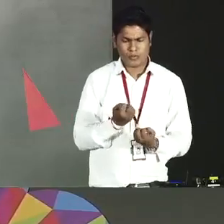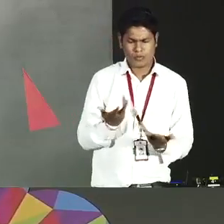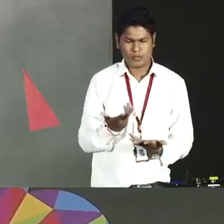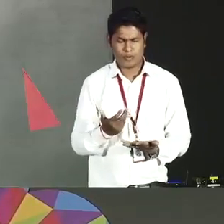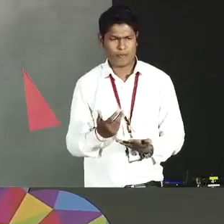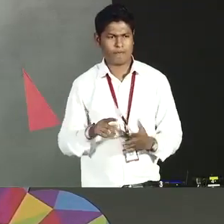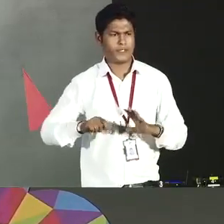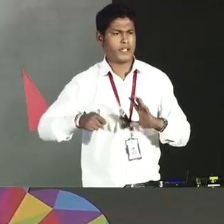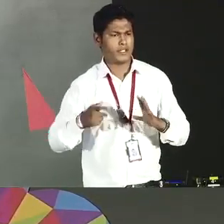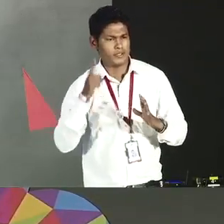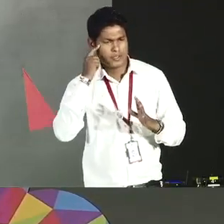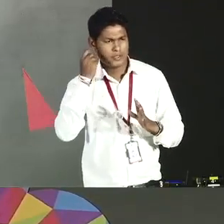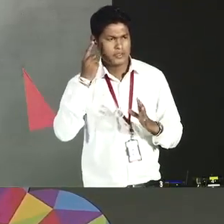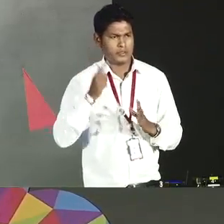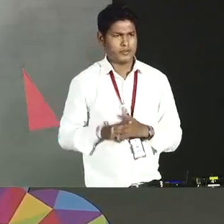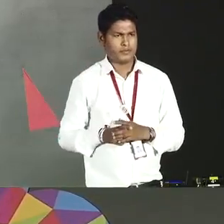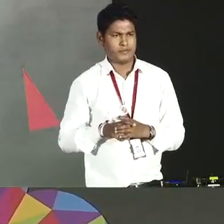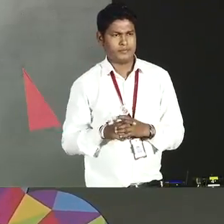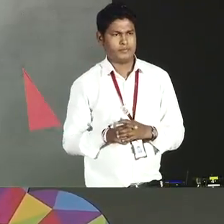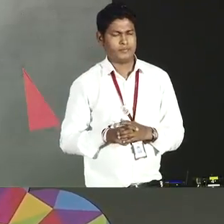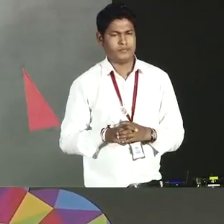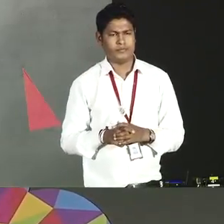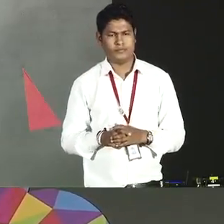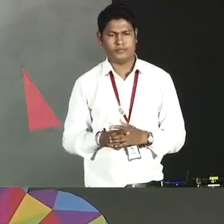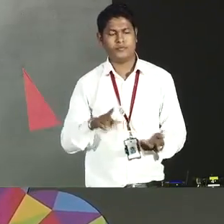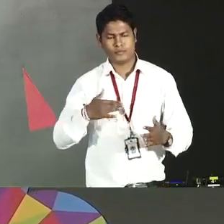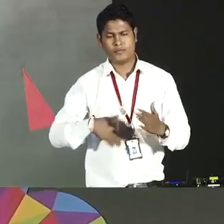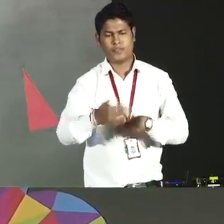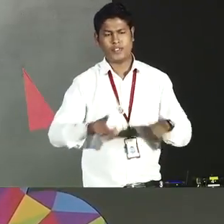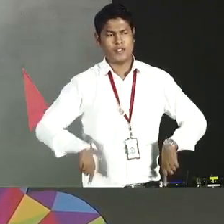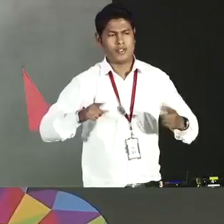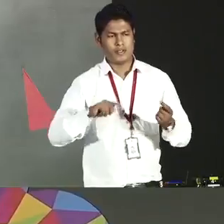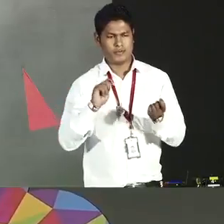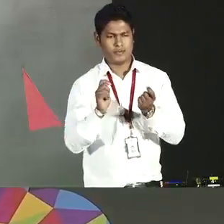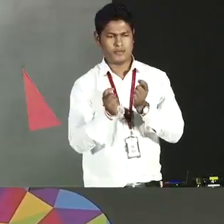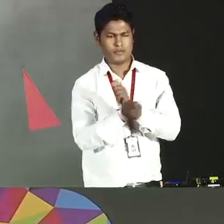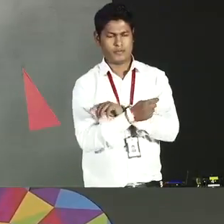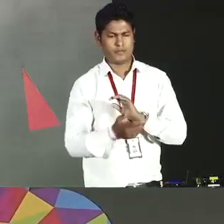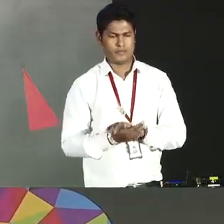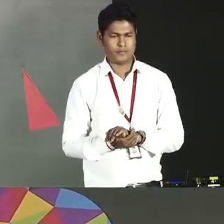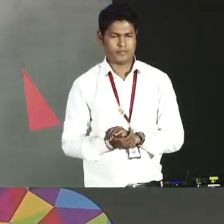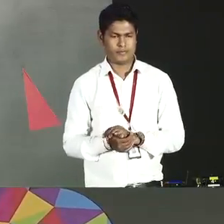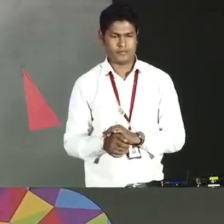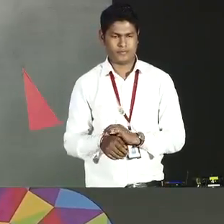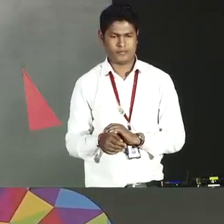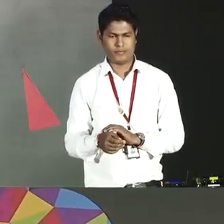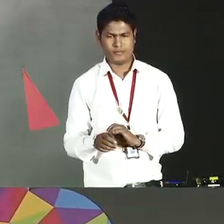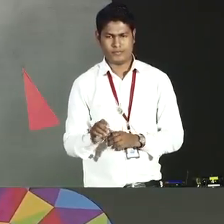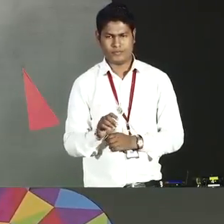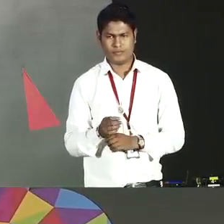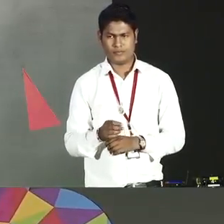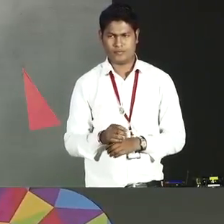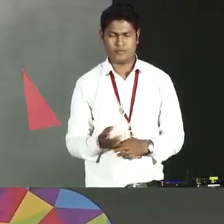healthcare is to find the unmet needs that you can change in a way that no one else has ever thought of changing before. And